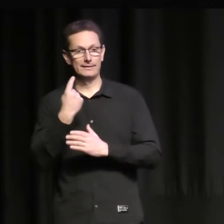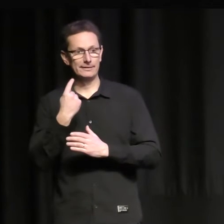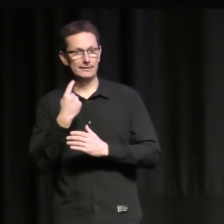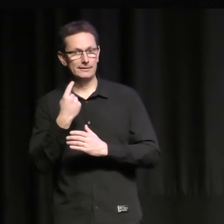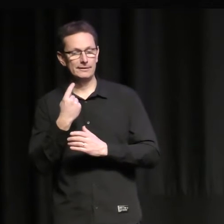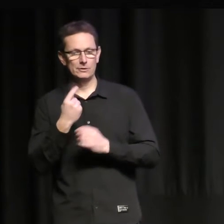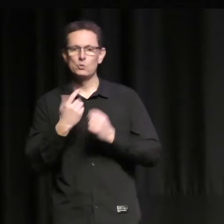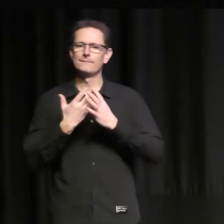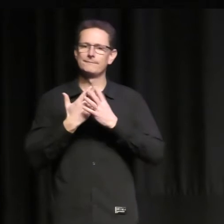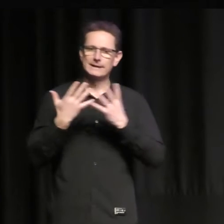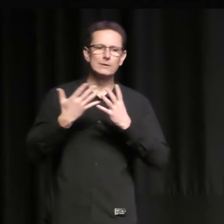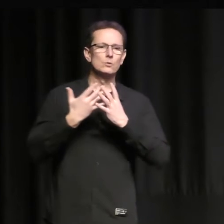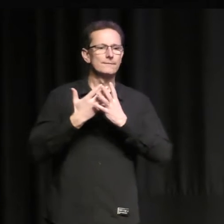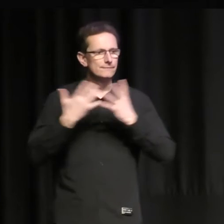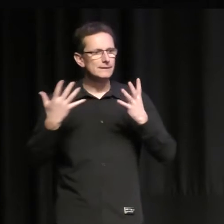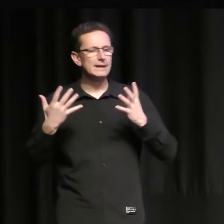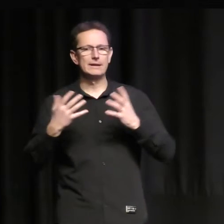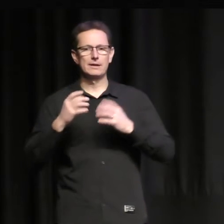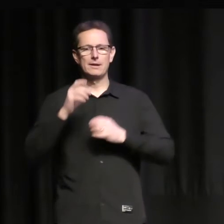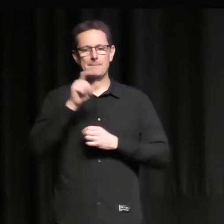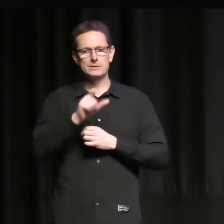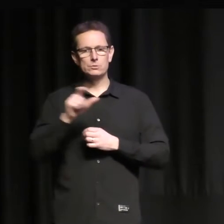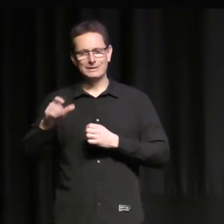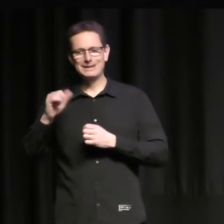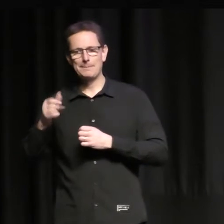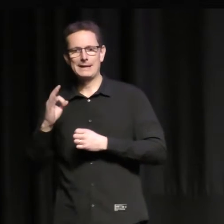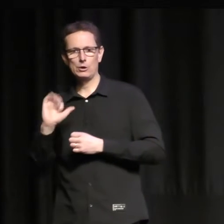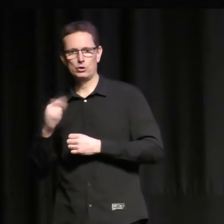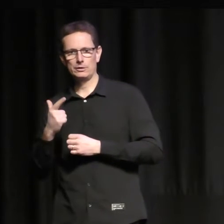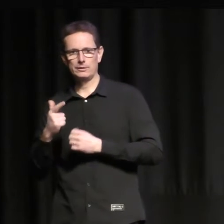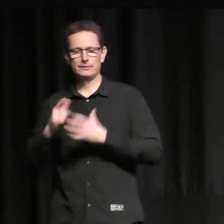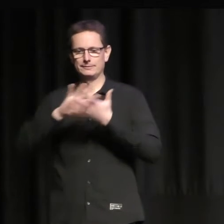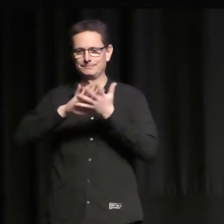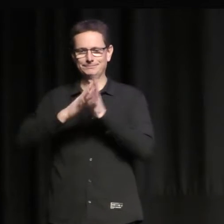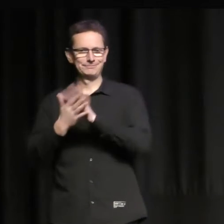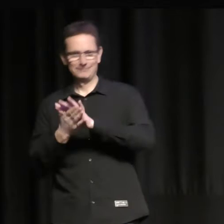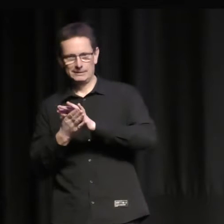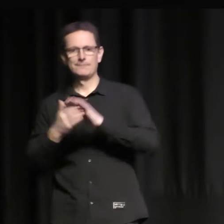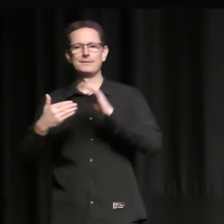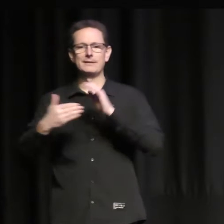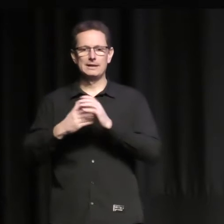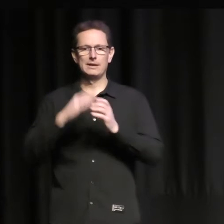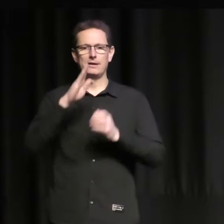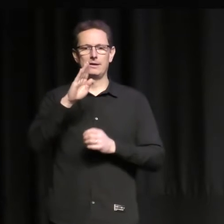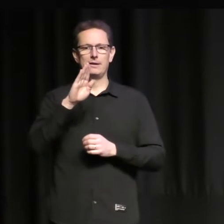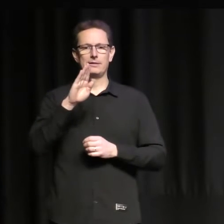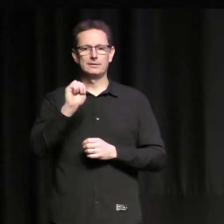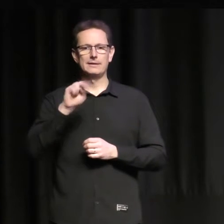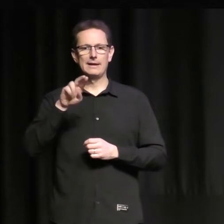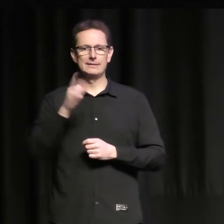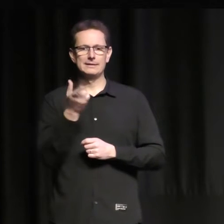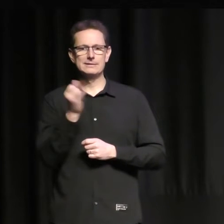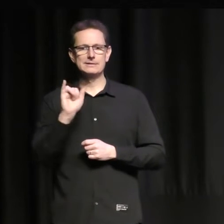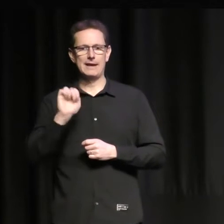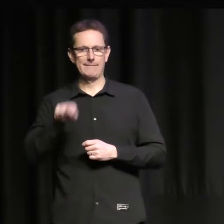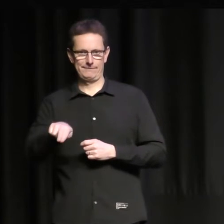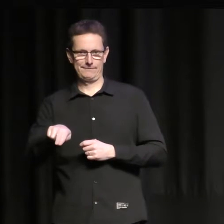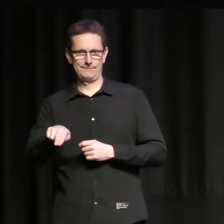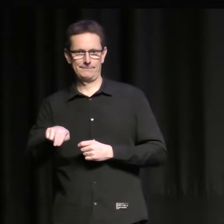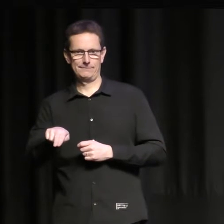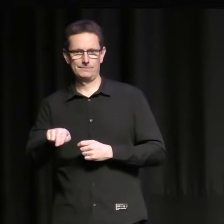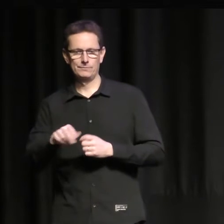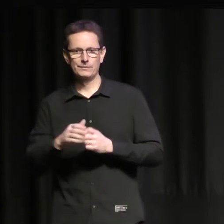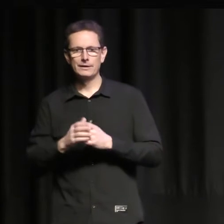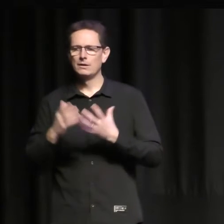more and more people in the Precariat are being converted into denizens, losing civil rights, losing